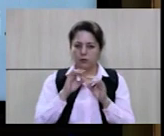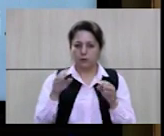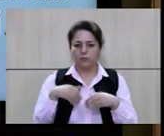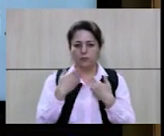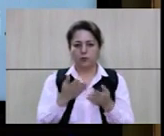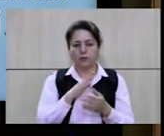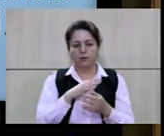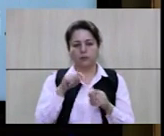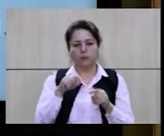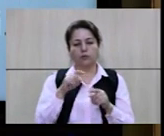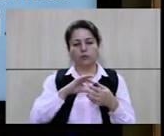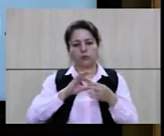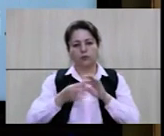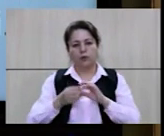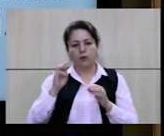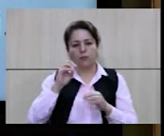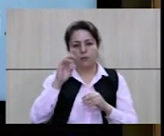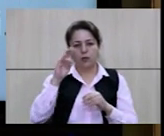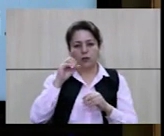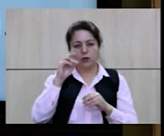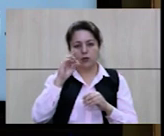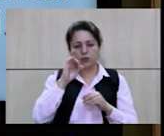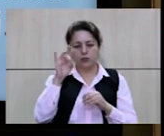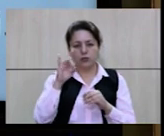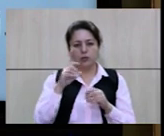so'zi yangi so'z hisoblanadi.